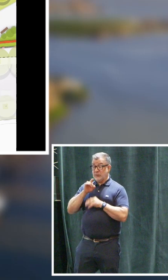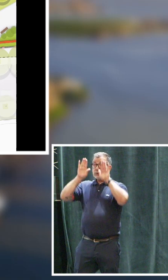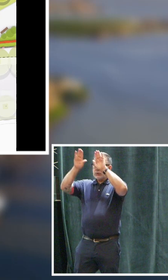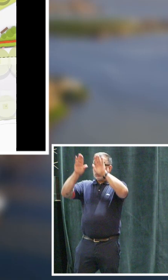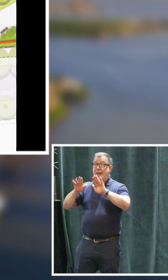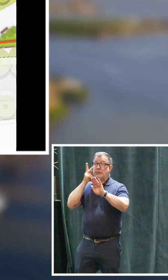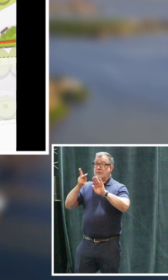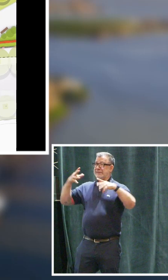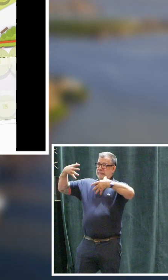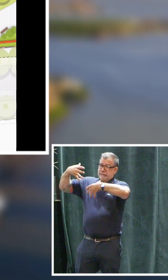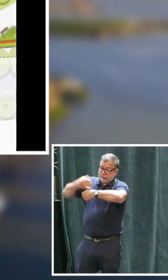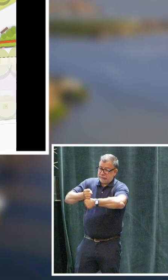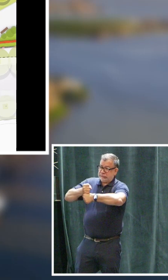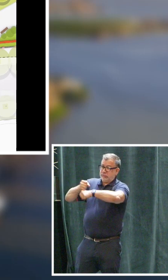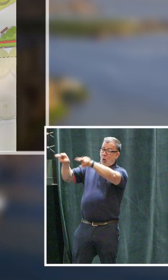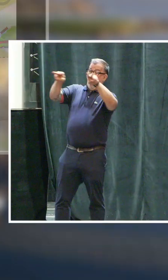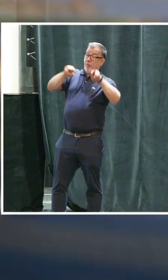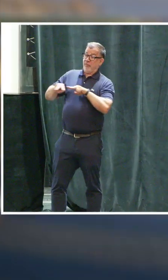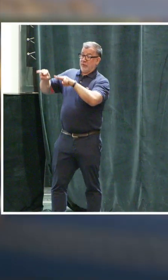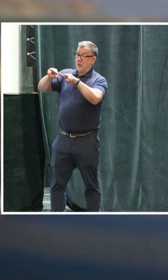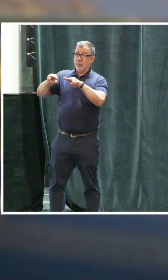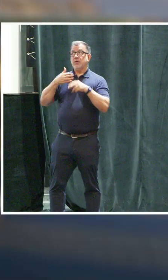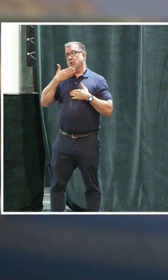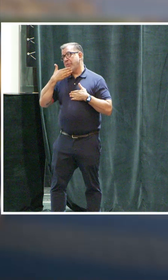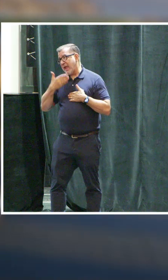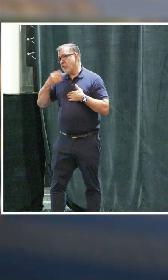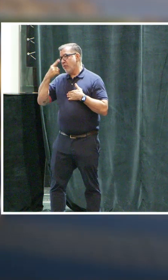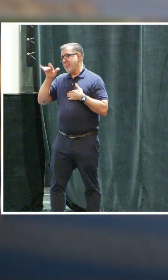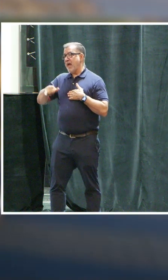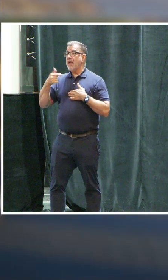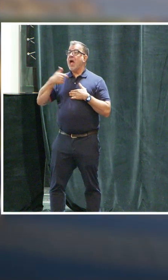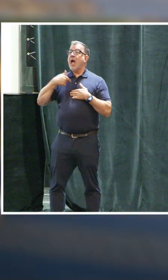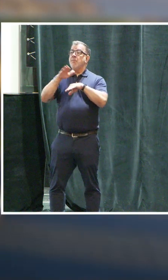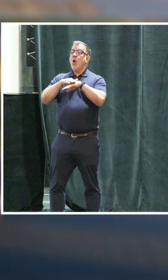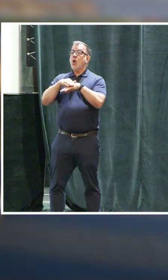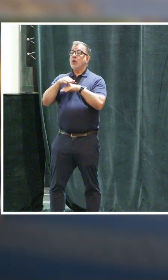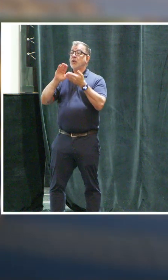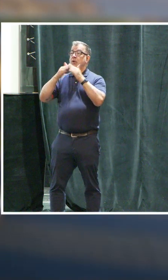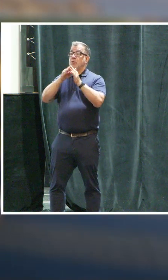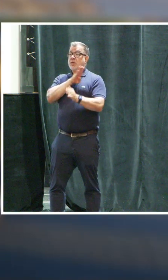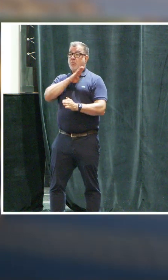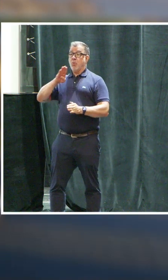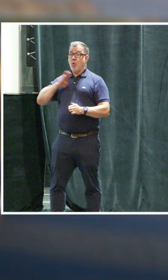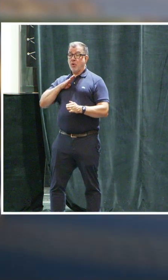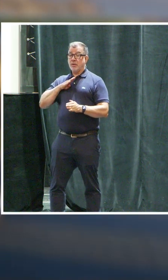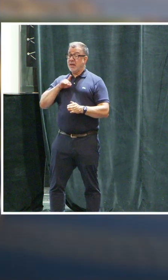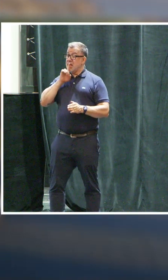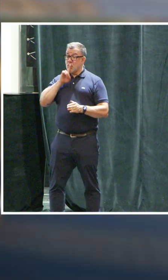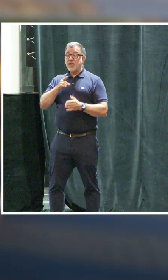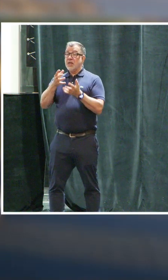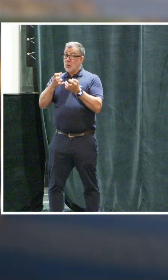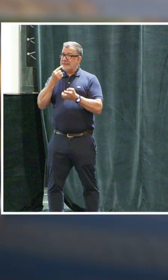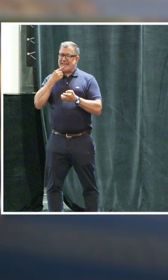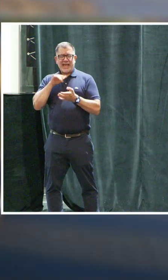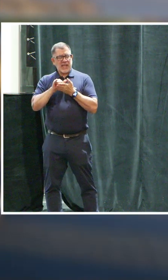entirety of it. It was really, really helpful. And I'm on the community board. I know you, and it's really, really important to